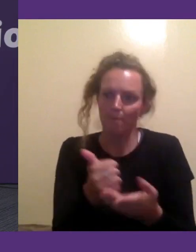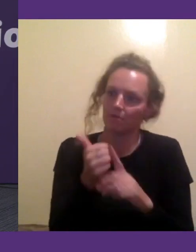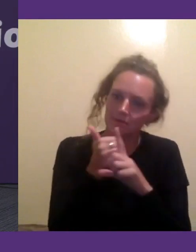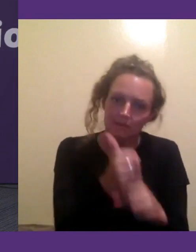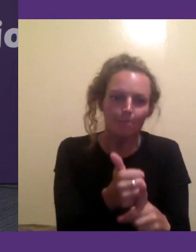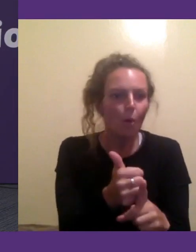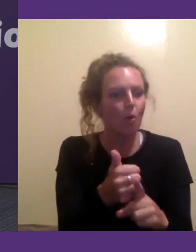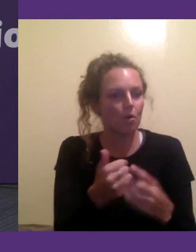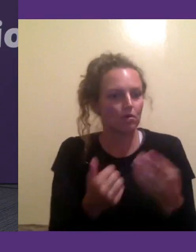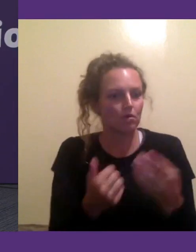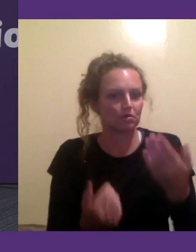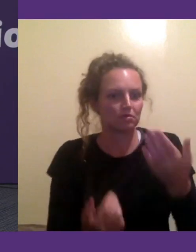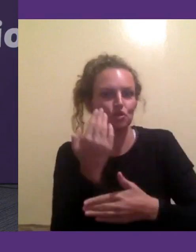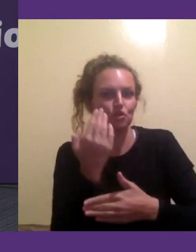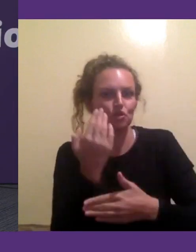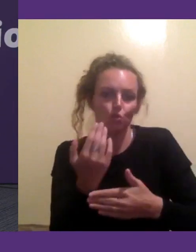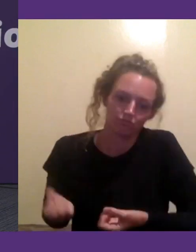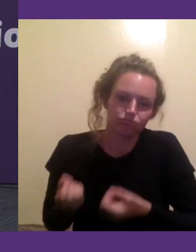make sure that we,